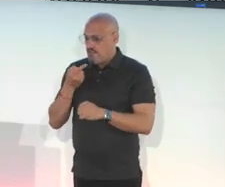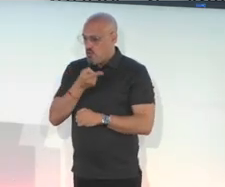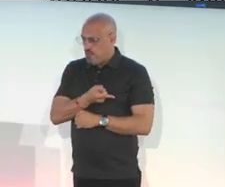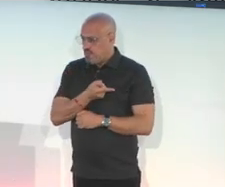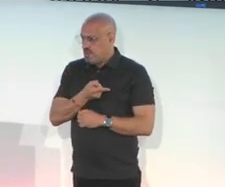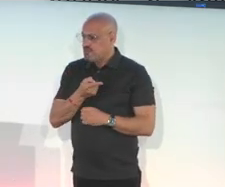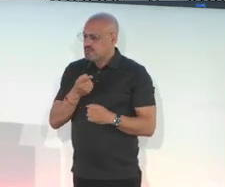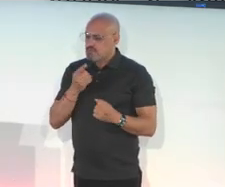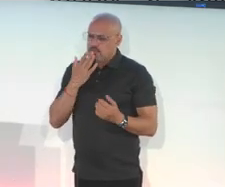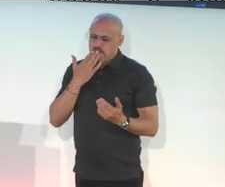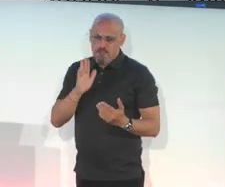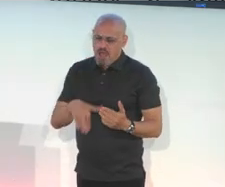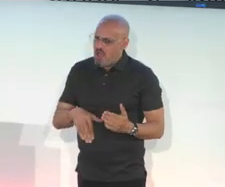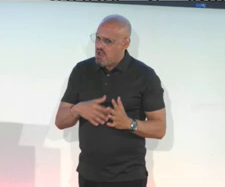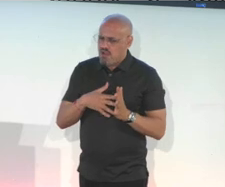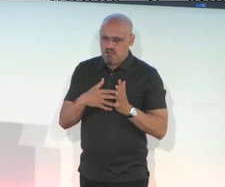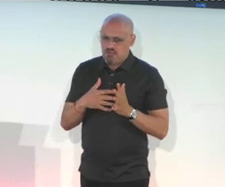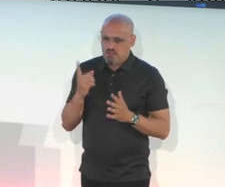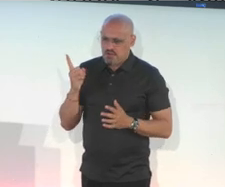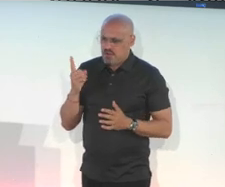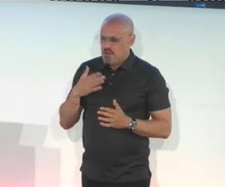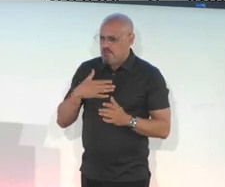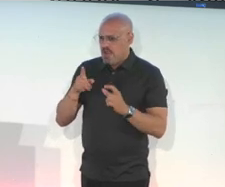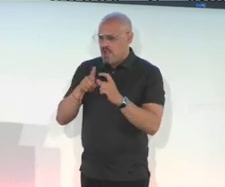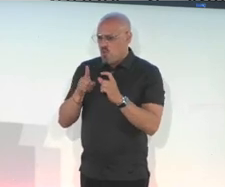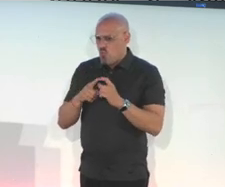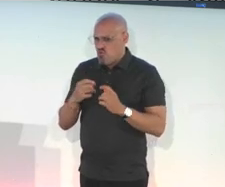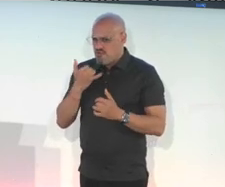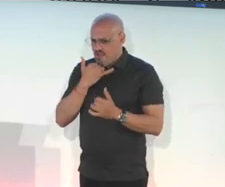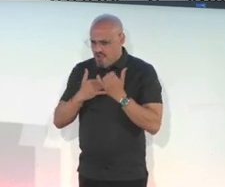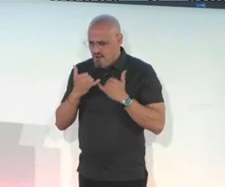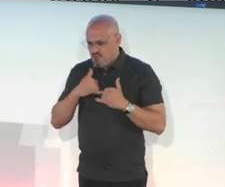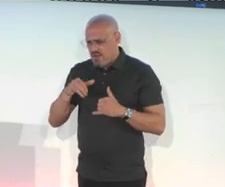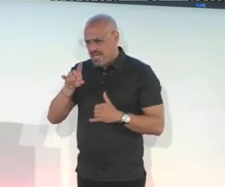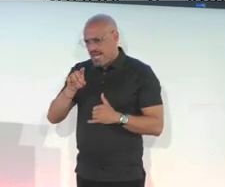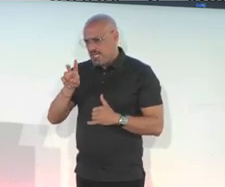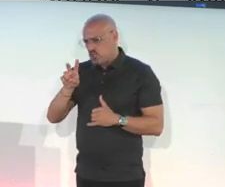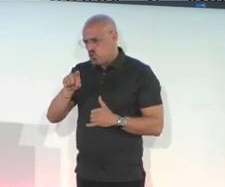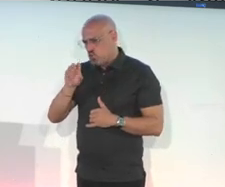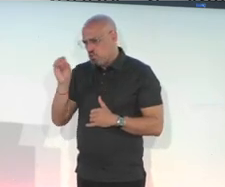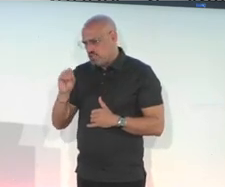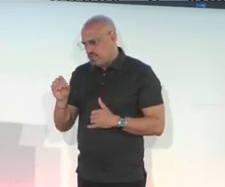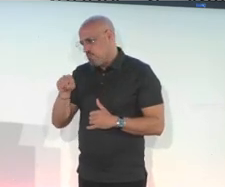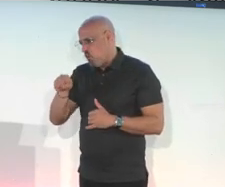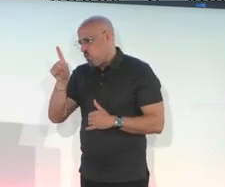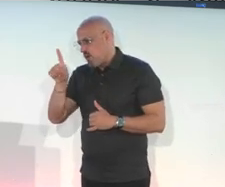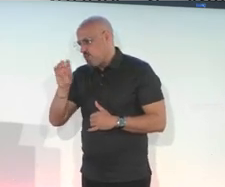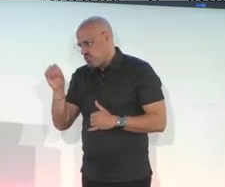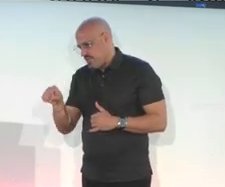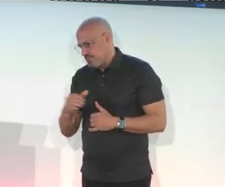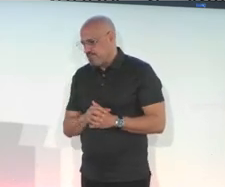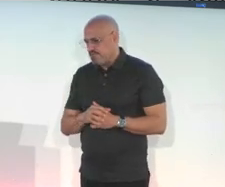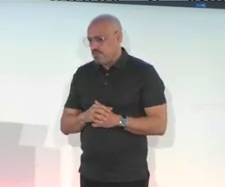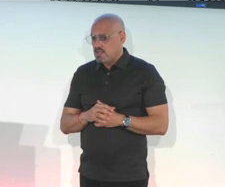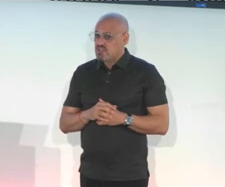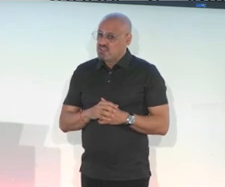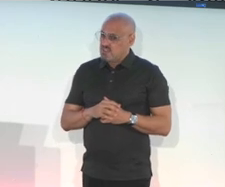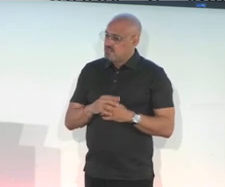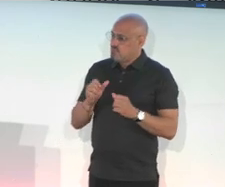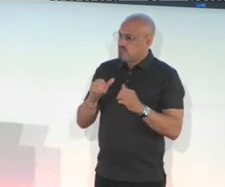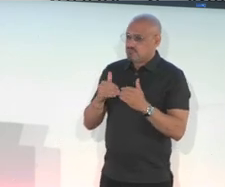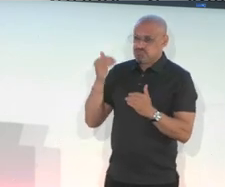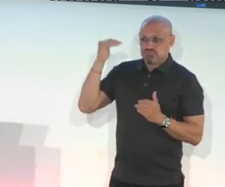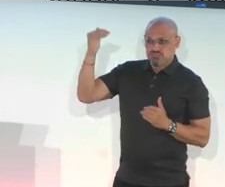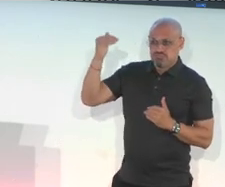was extremely poor. My word error rate is 82.1%, which is far from